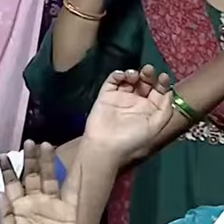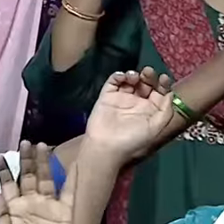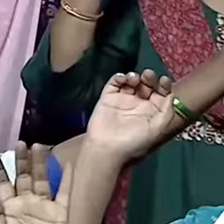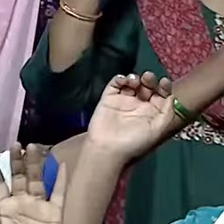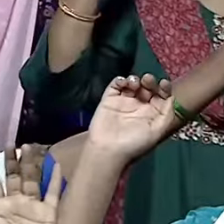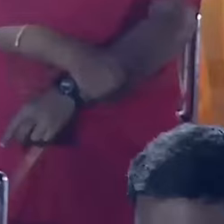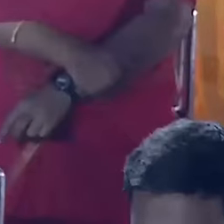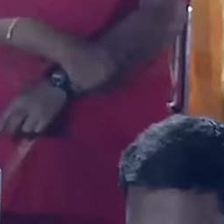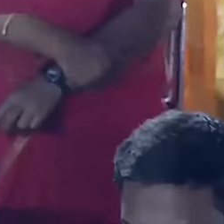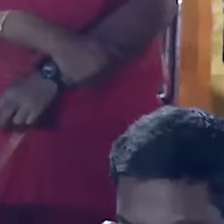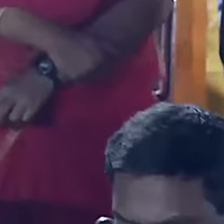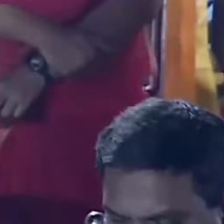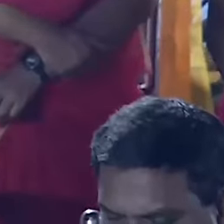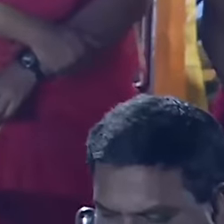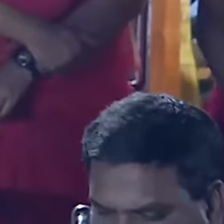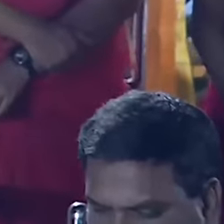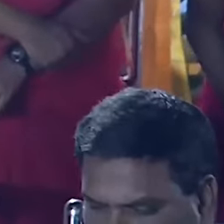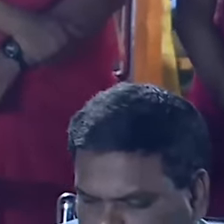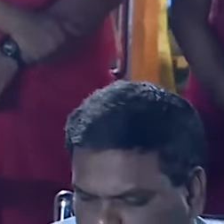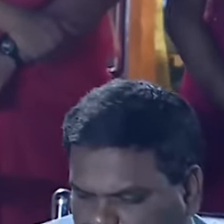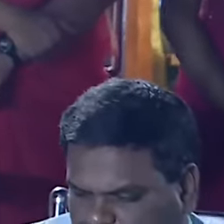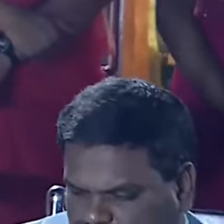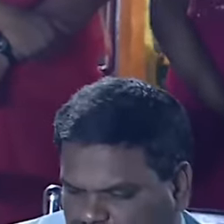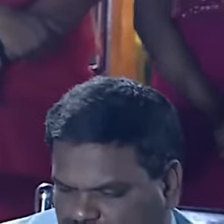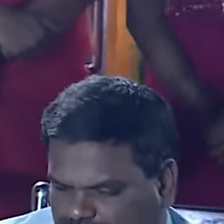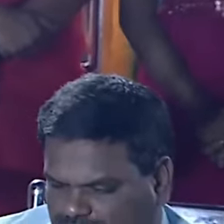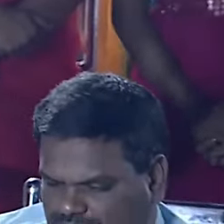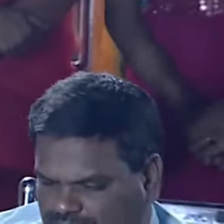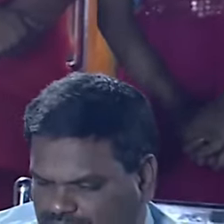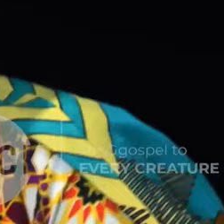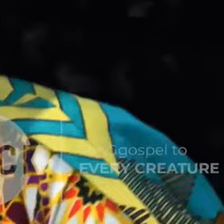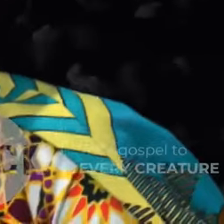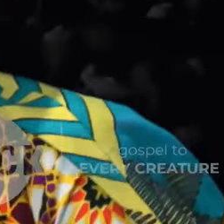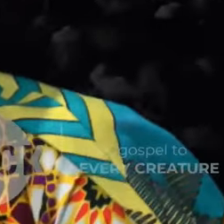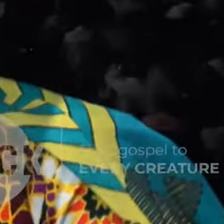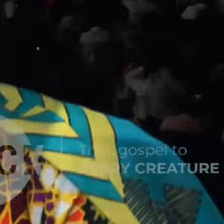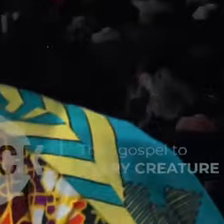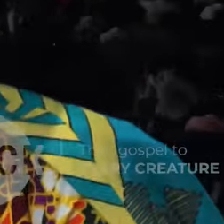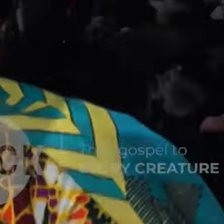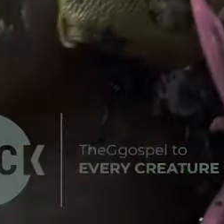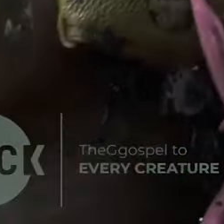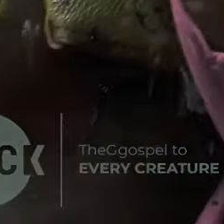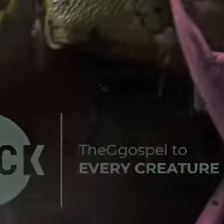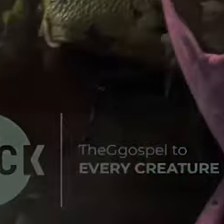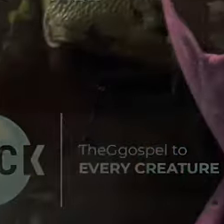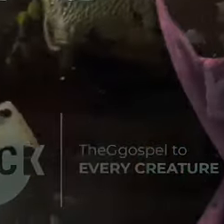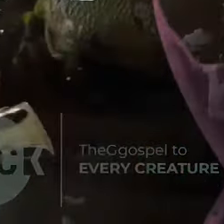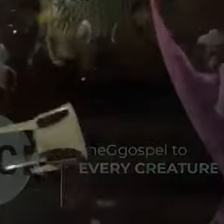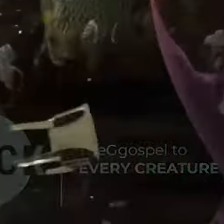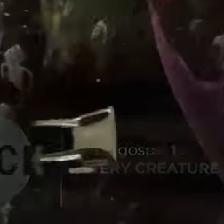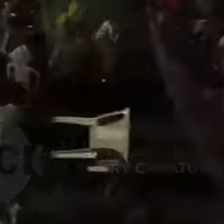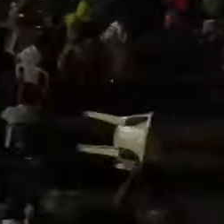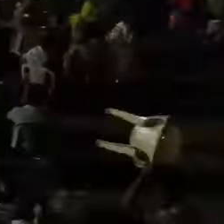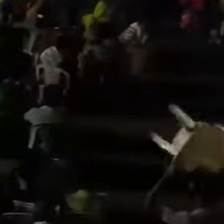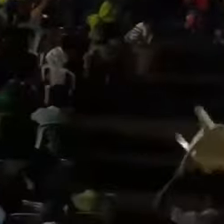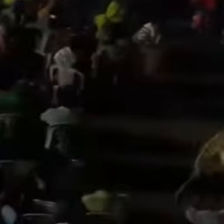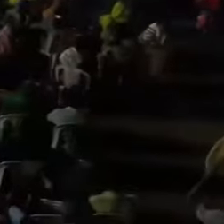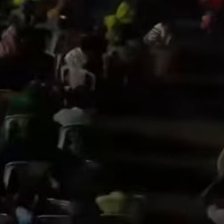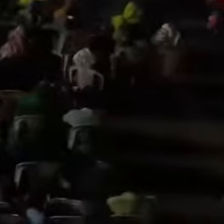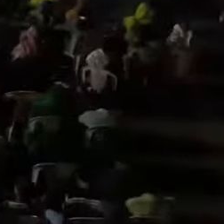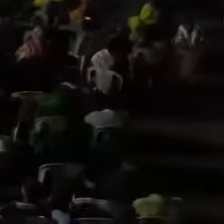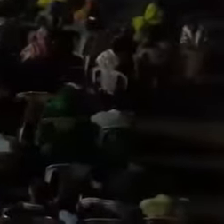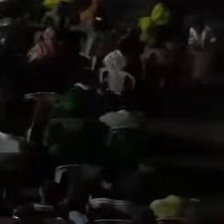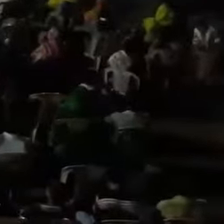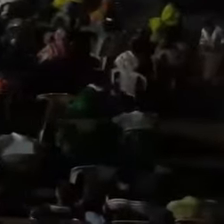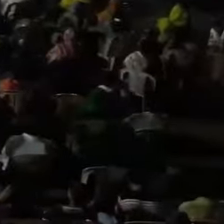wonders. Come, bask in abundance in the mighty works of Jesus at 5:45 p.m. at any